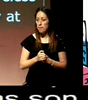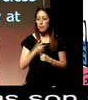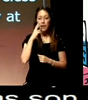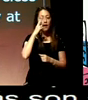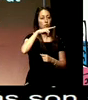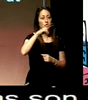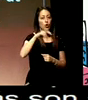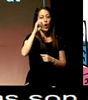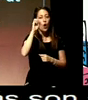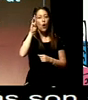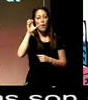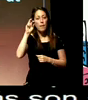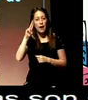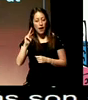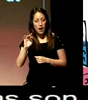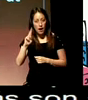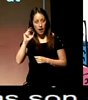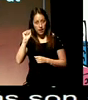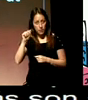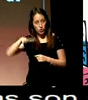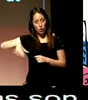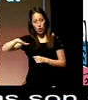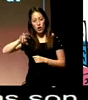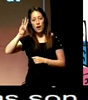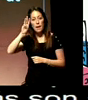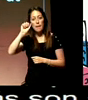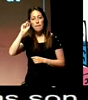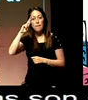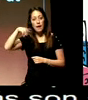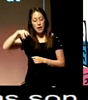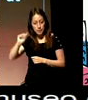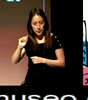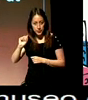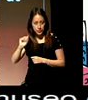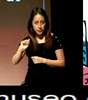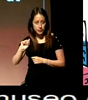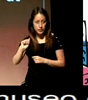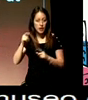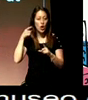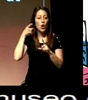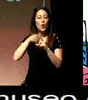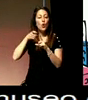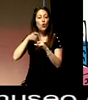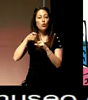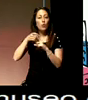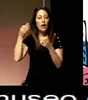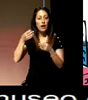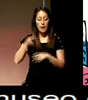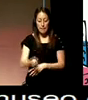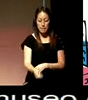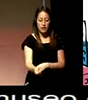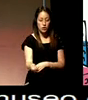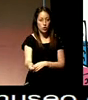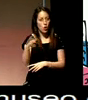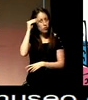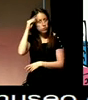Parma works with a special cane, a smartphone, an earphone, and methacrylate elements under which to